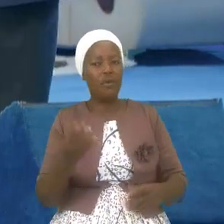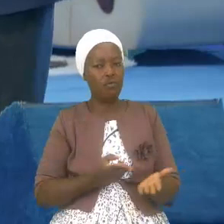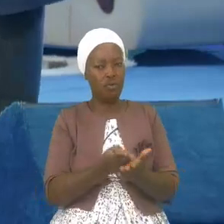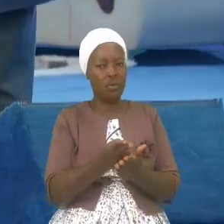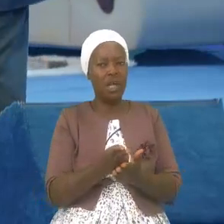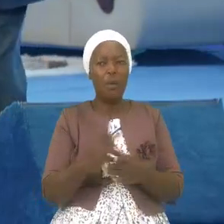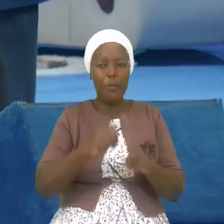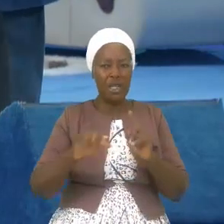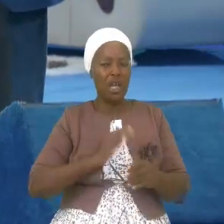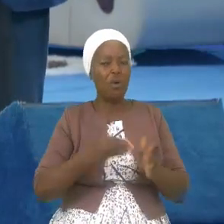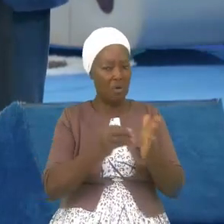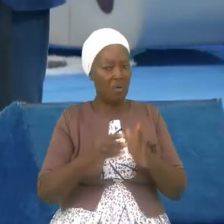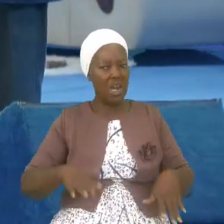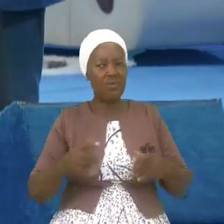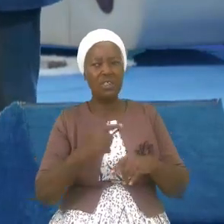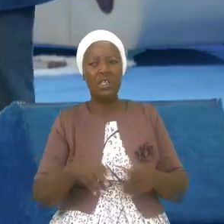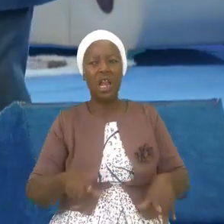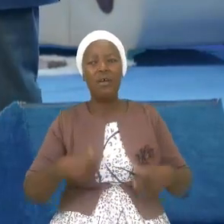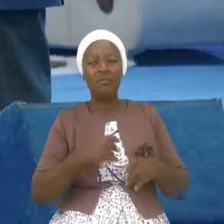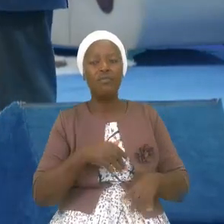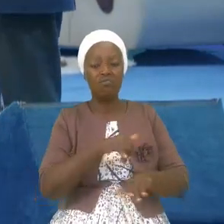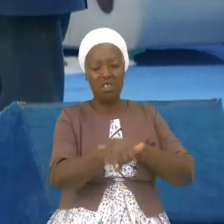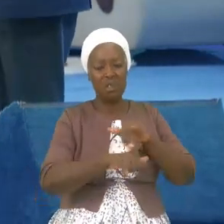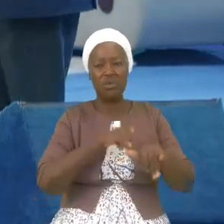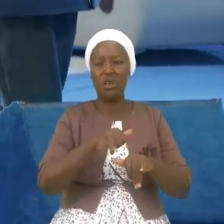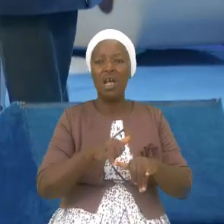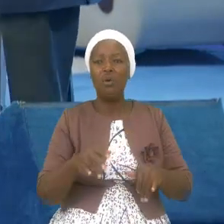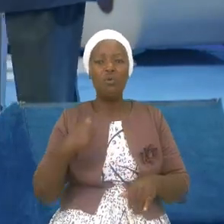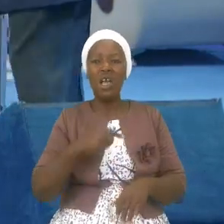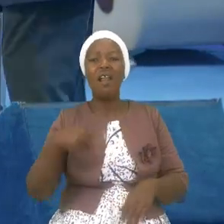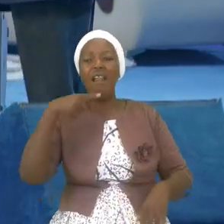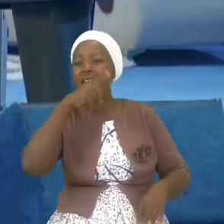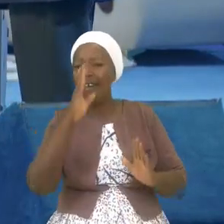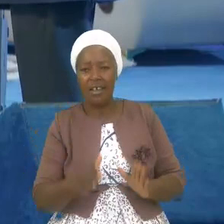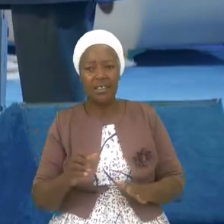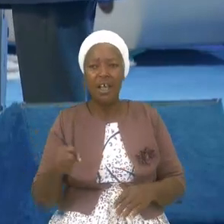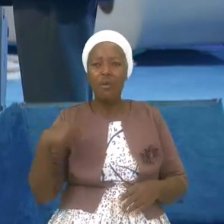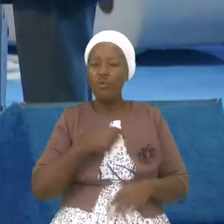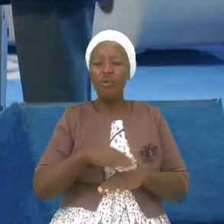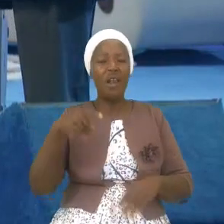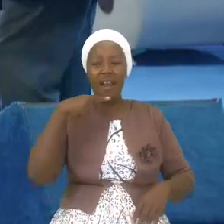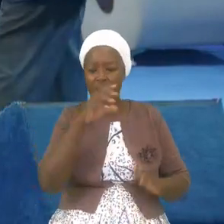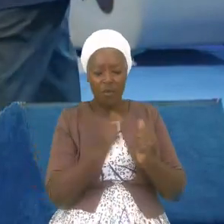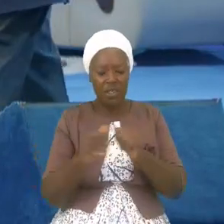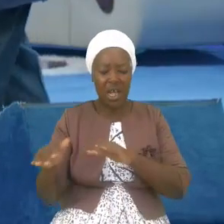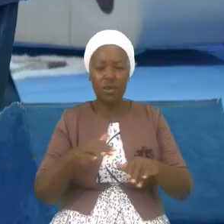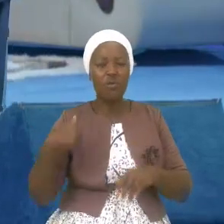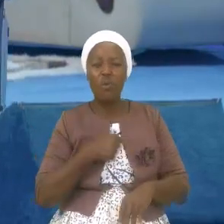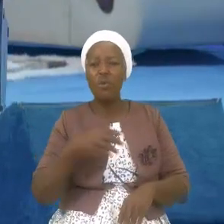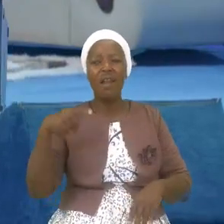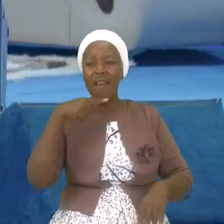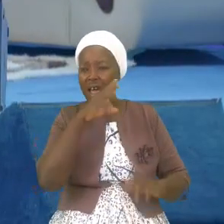We're liars. We lie with action. We lie with the word of mouth, and we lie in everything that we